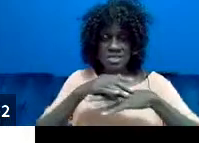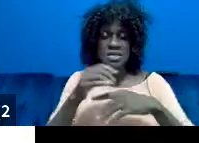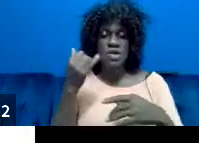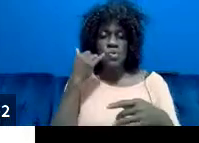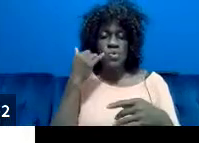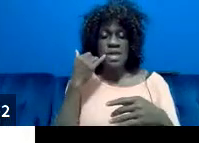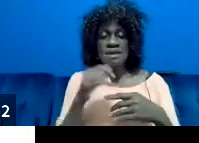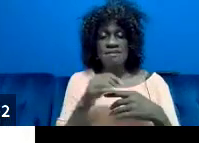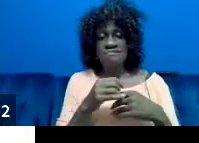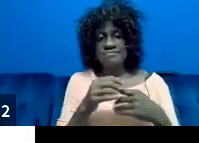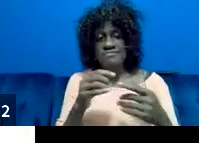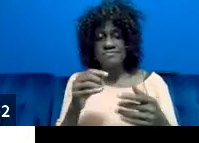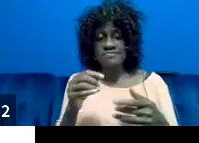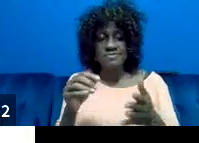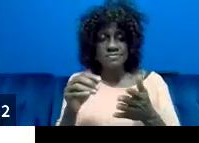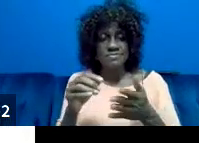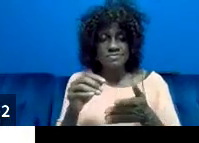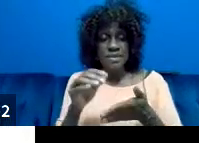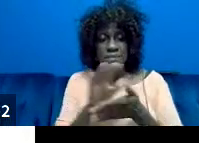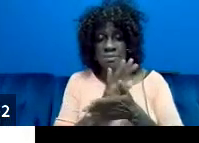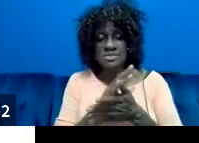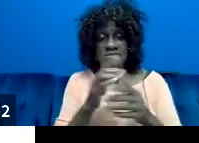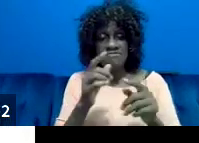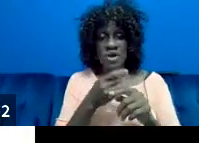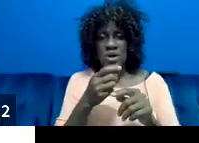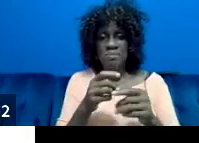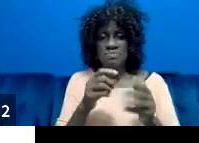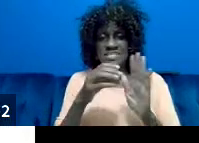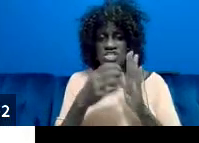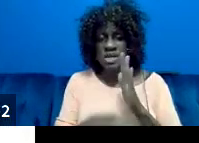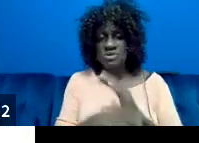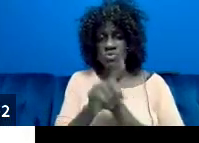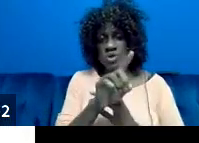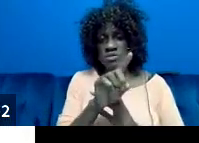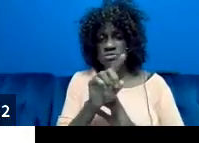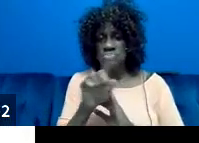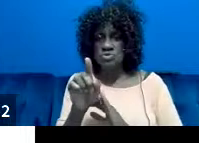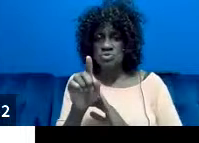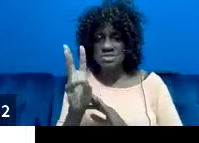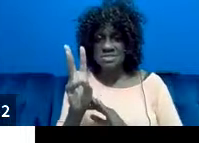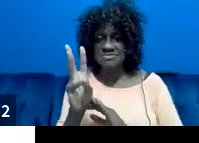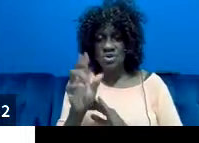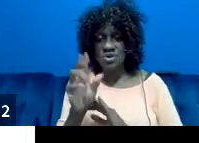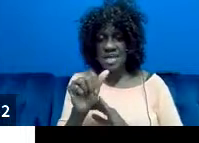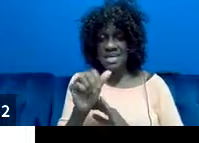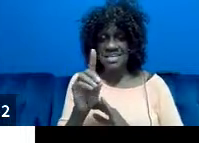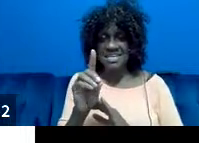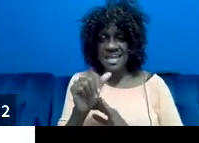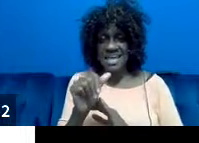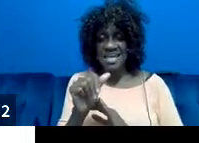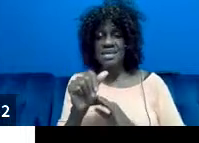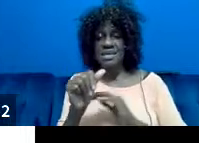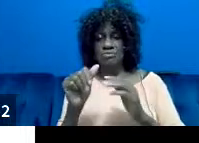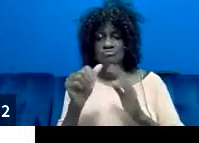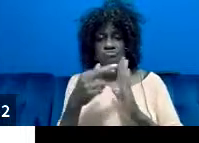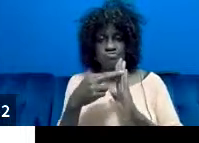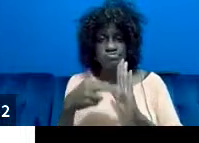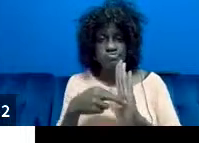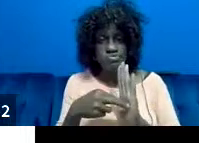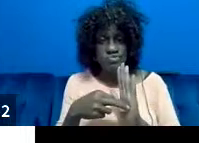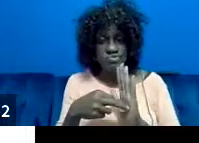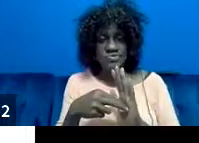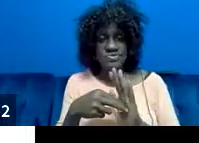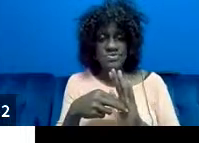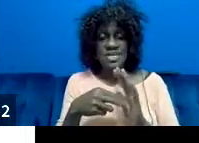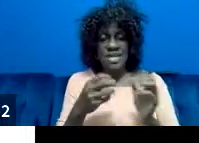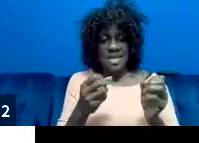guides, as many of you probably know, from chapters 1 through 6 on the ADA and ABA guidelines in